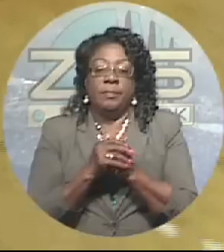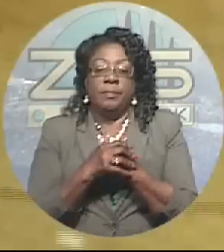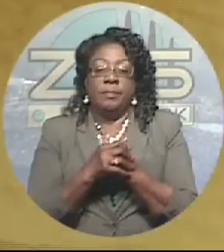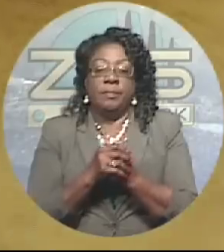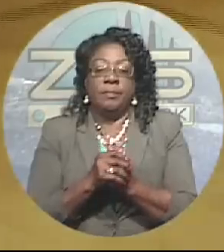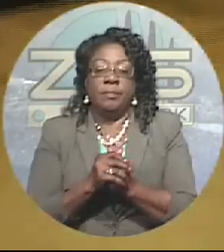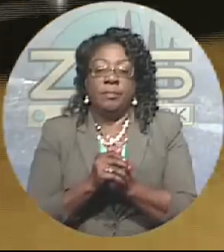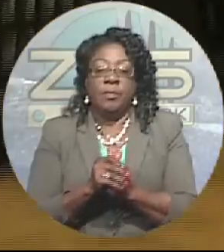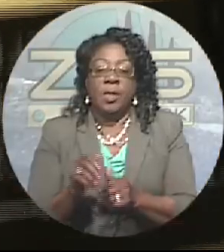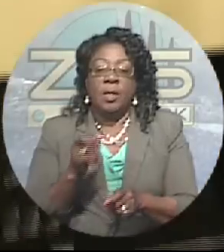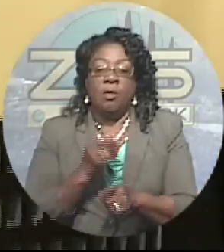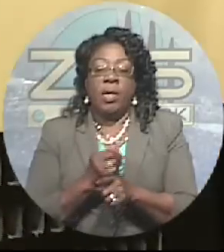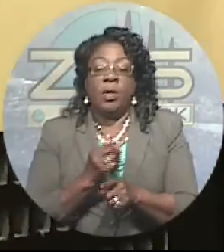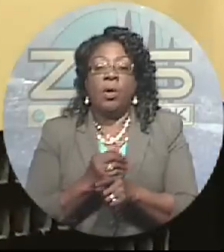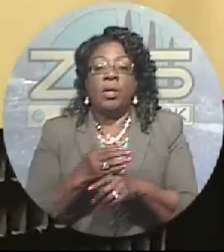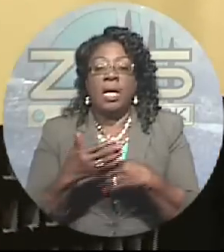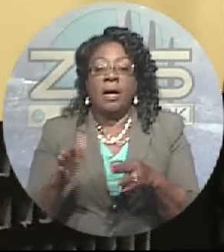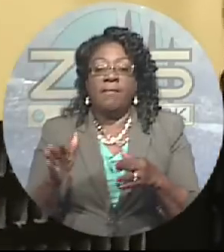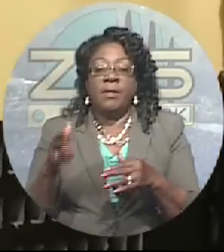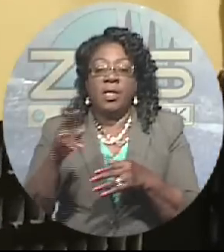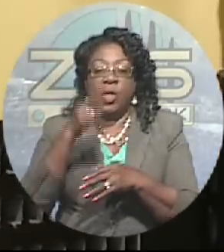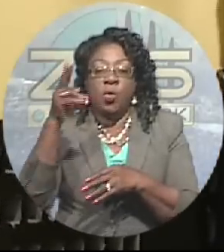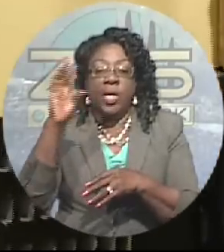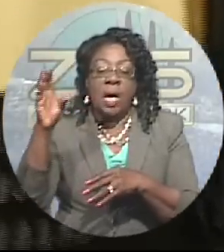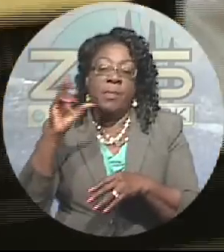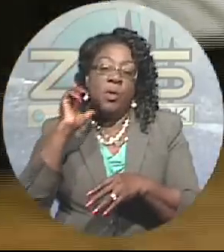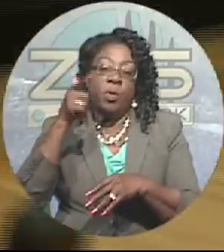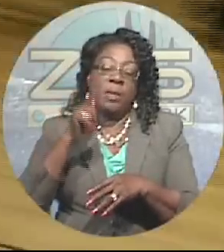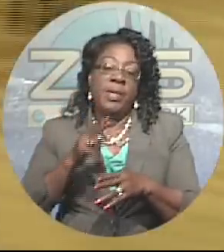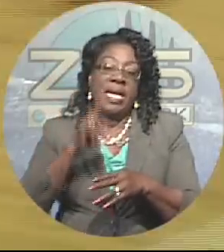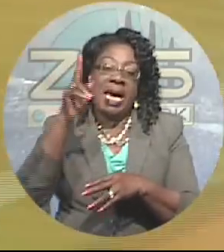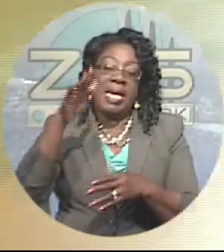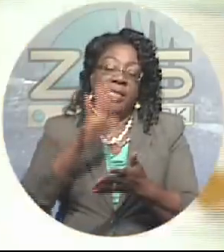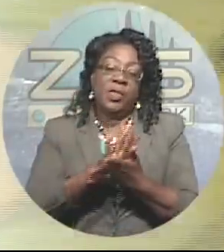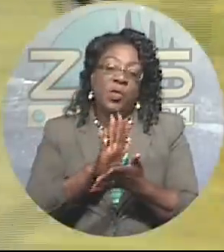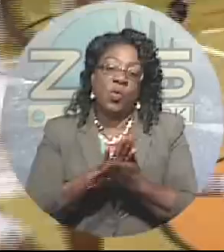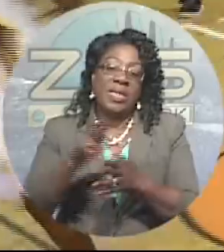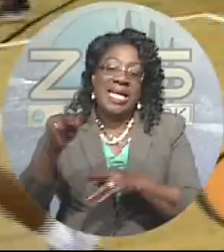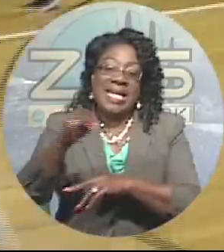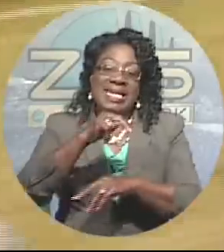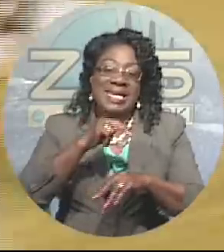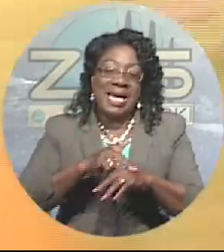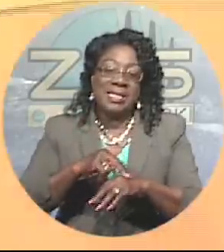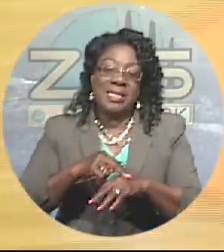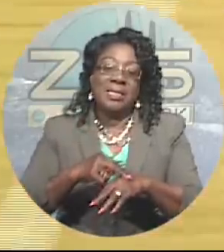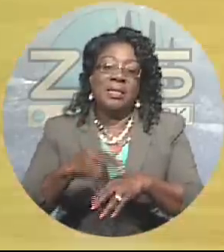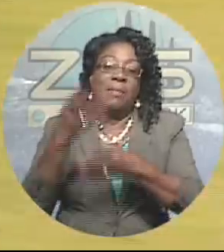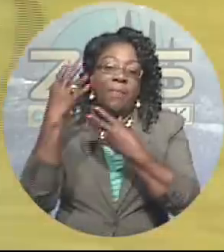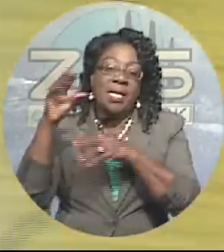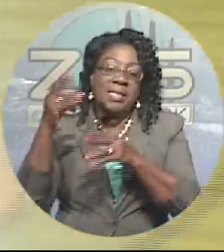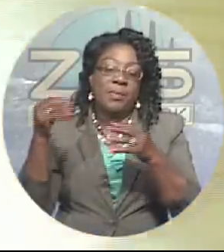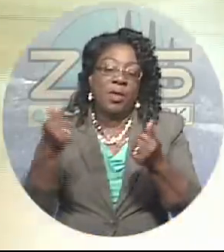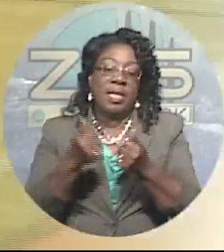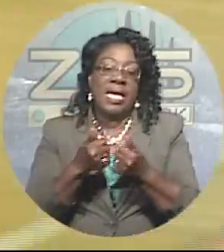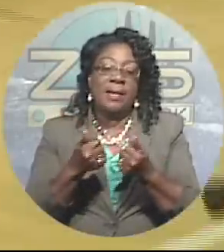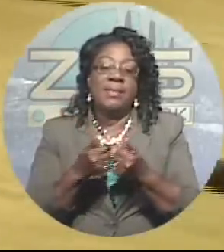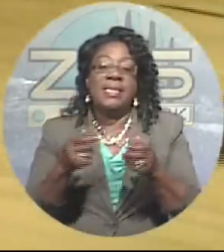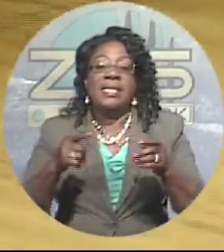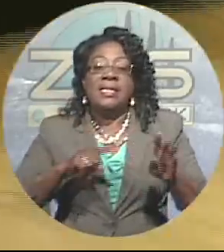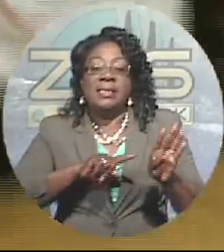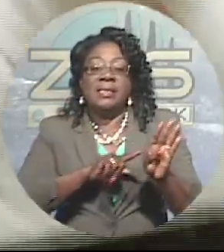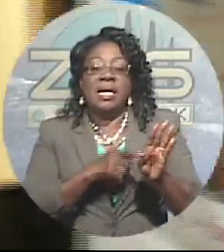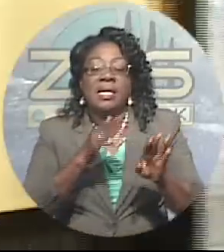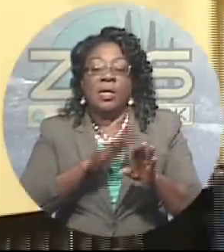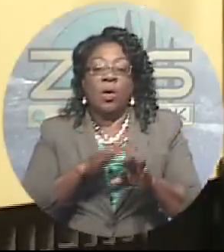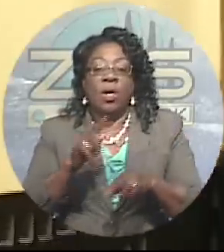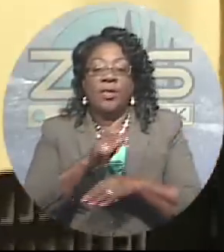Fisher. Right on the heels of Hugh Campbell will be the High School Basketball Nationals in Freeport, Grand Bahama, starting on Thursday. One of the